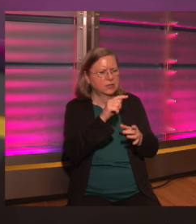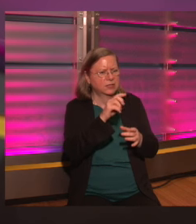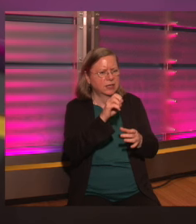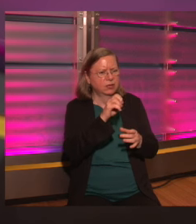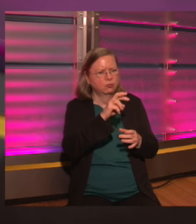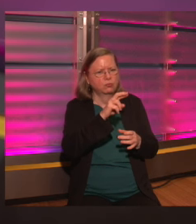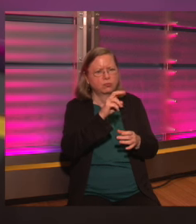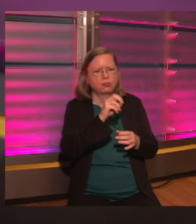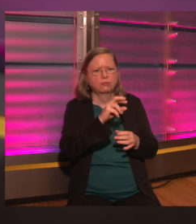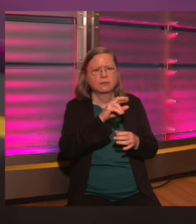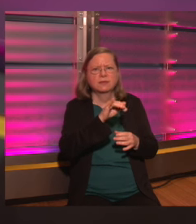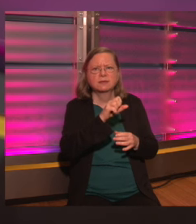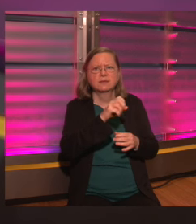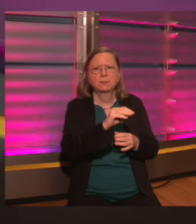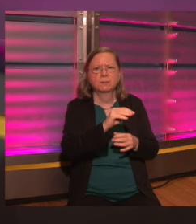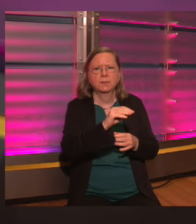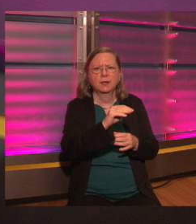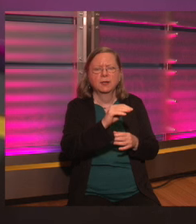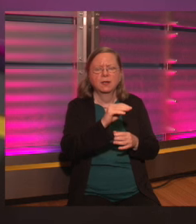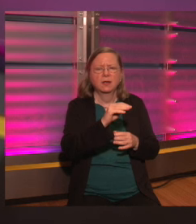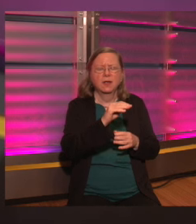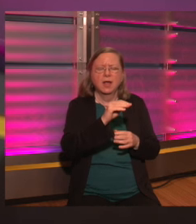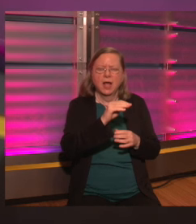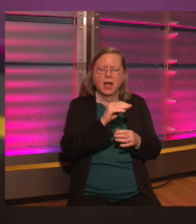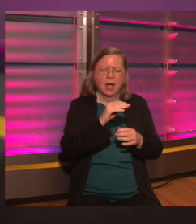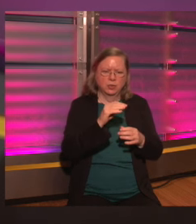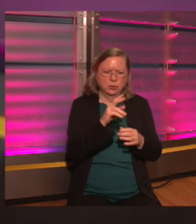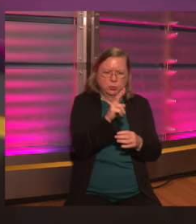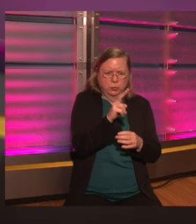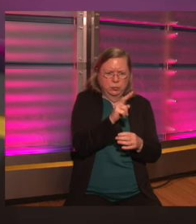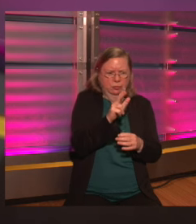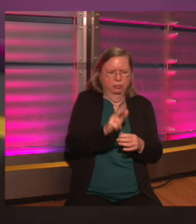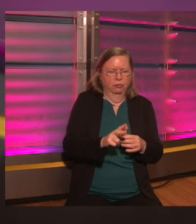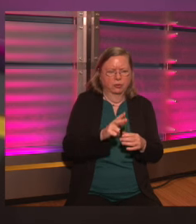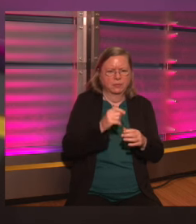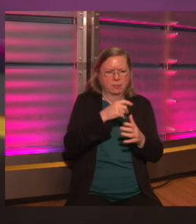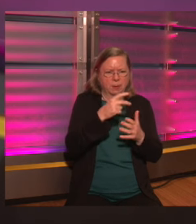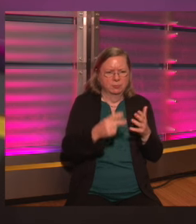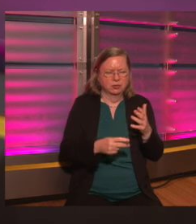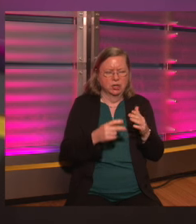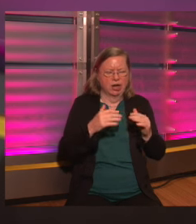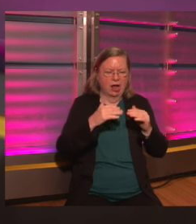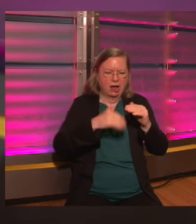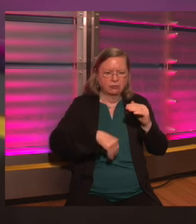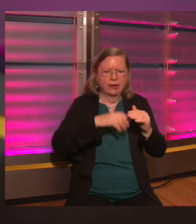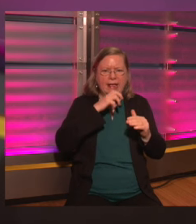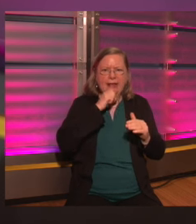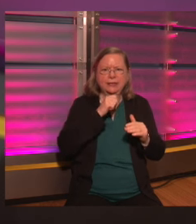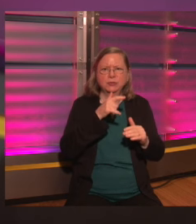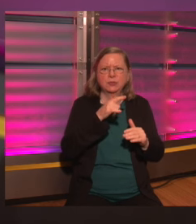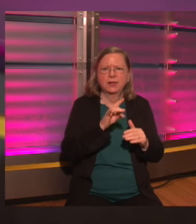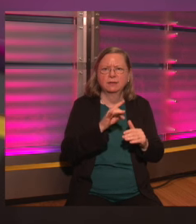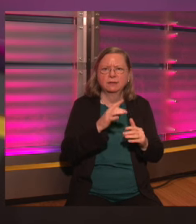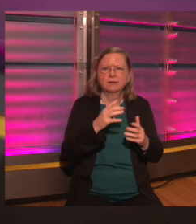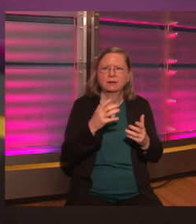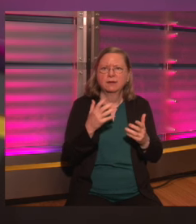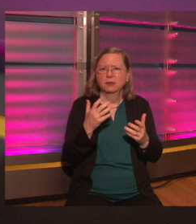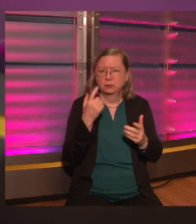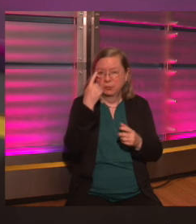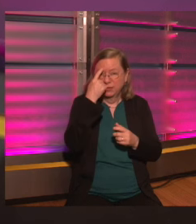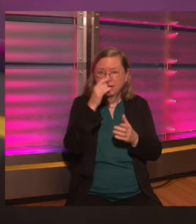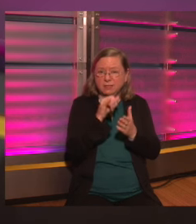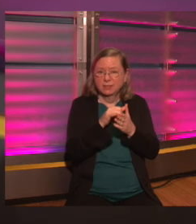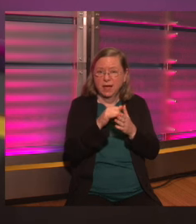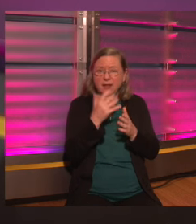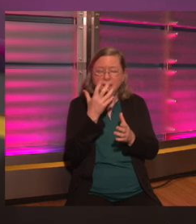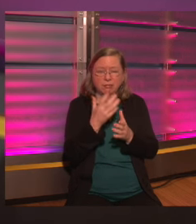two-thirds of the population in the Middle East are under the age of 28. Mm-hmm. What have you seen? Do you think that that's going to change? That lack of